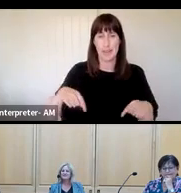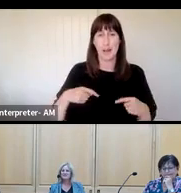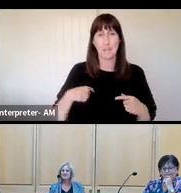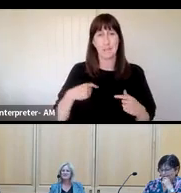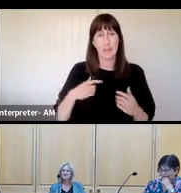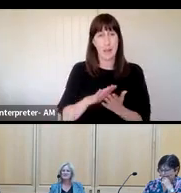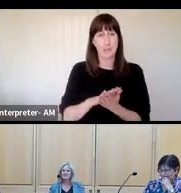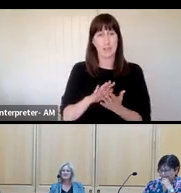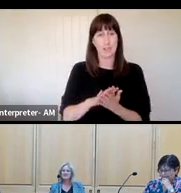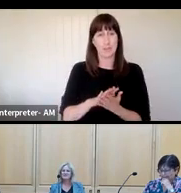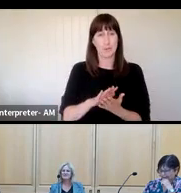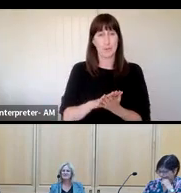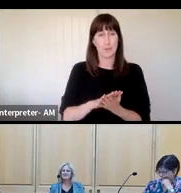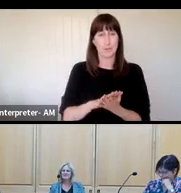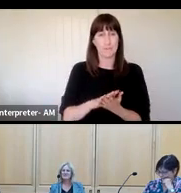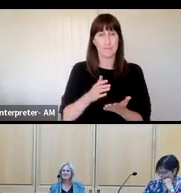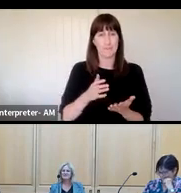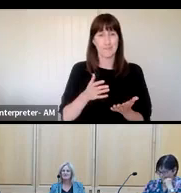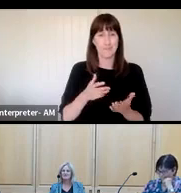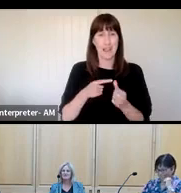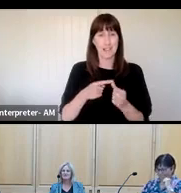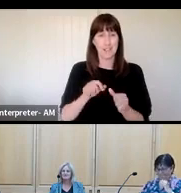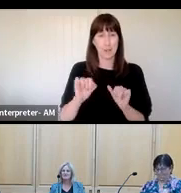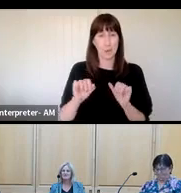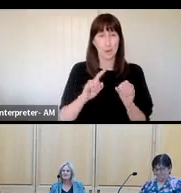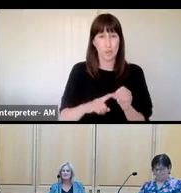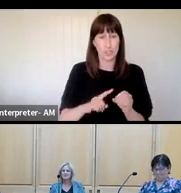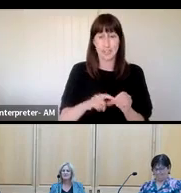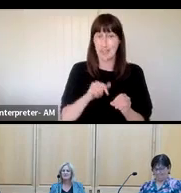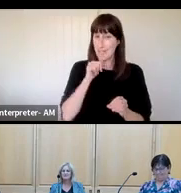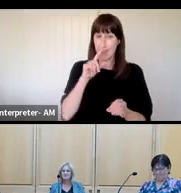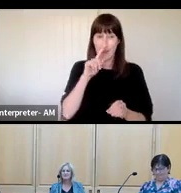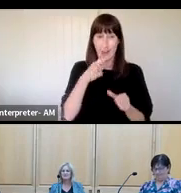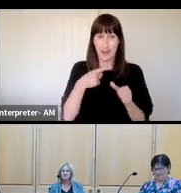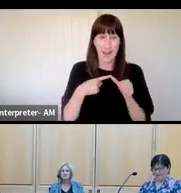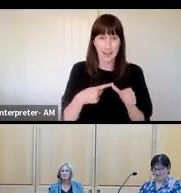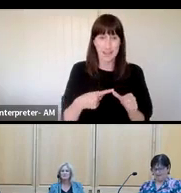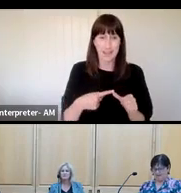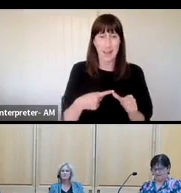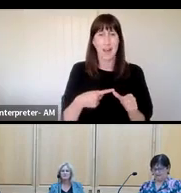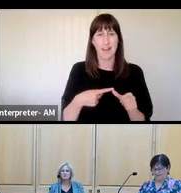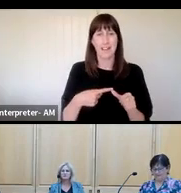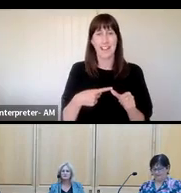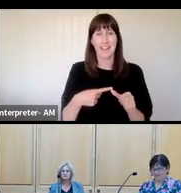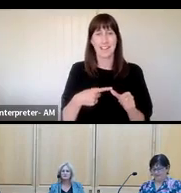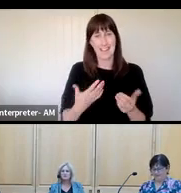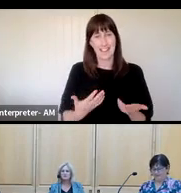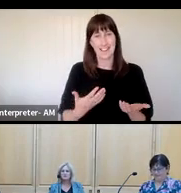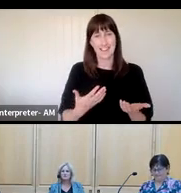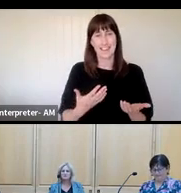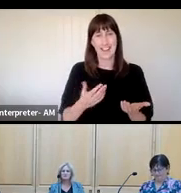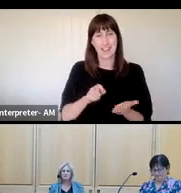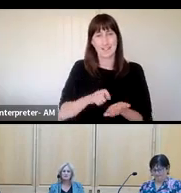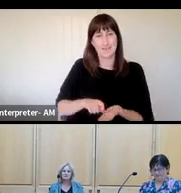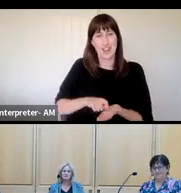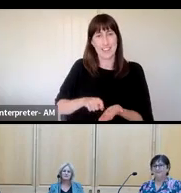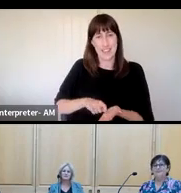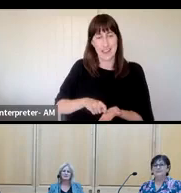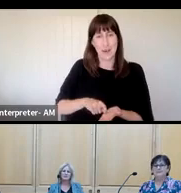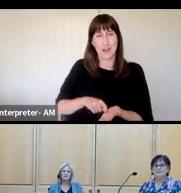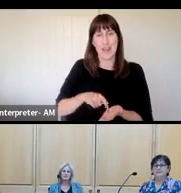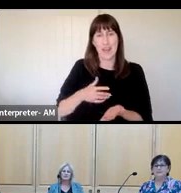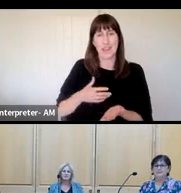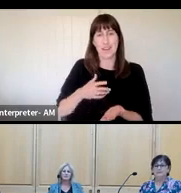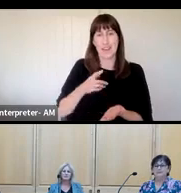happy to take any questions. If I'm unable to take those questions, more than happy to jot down a note of that